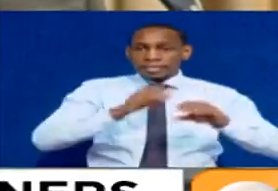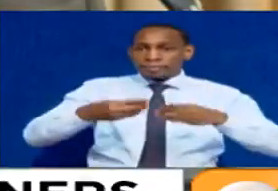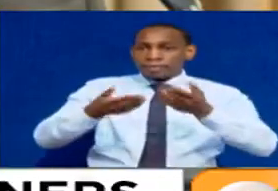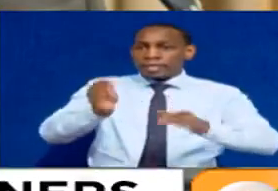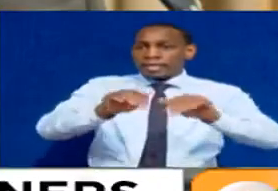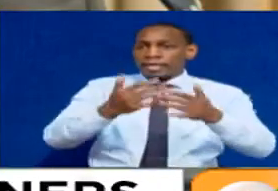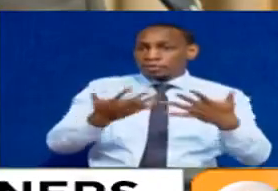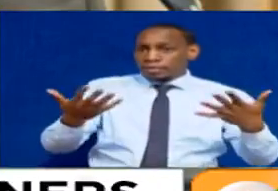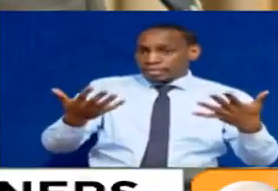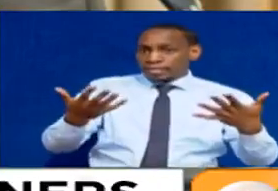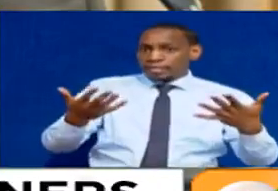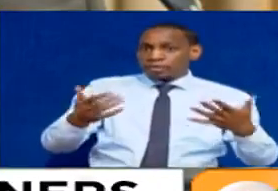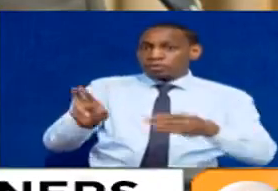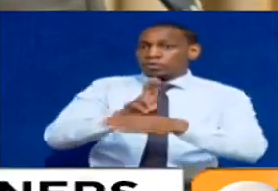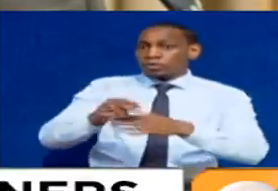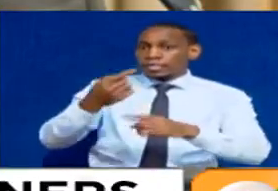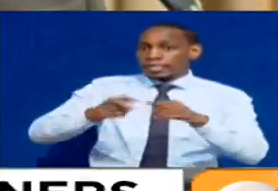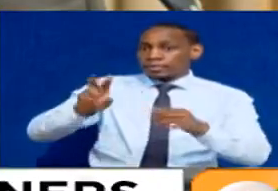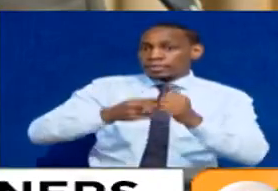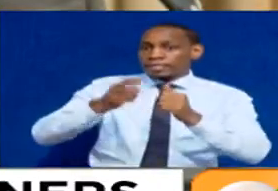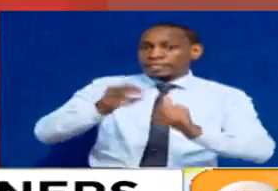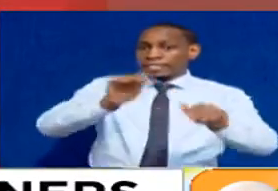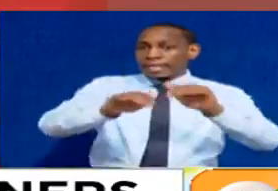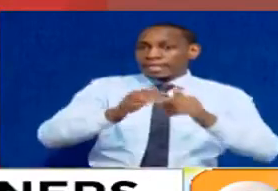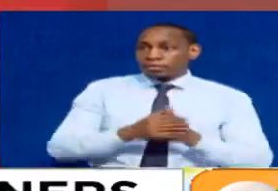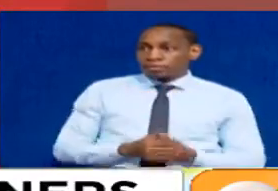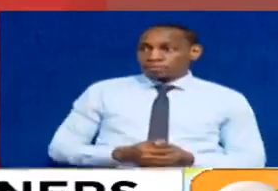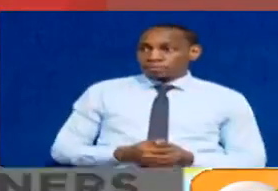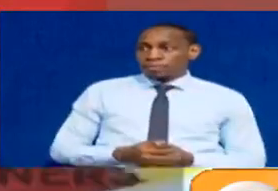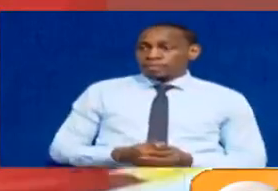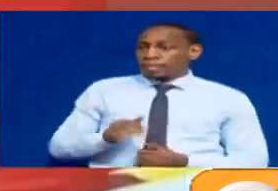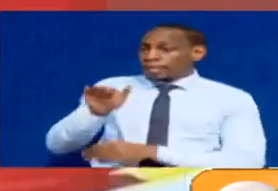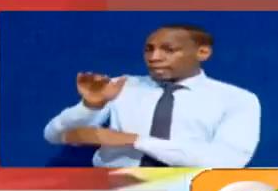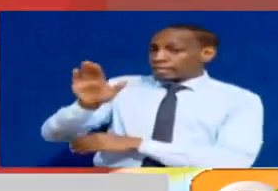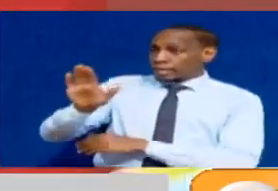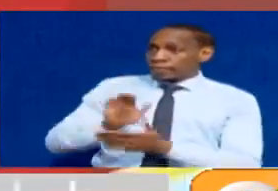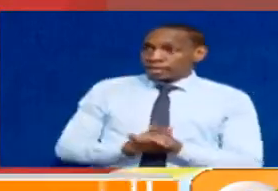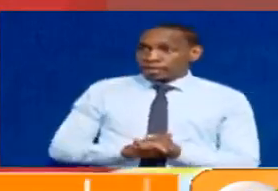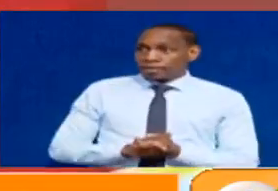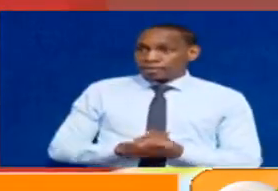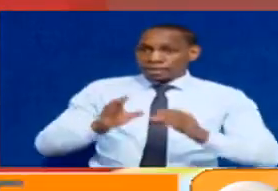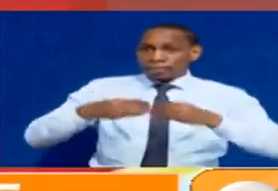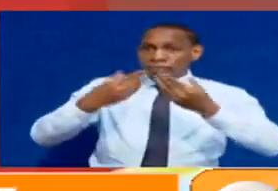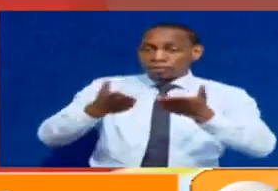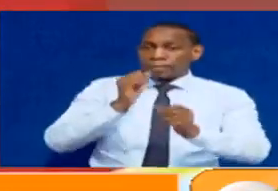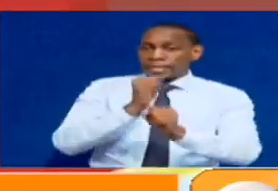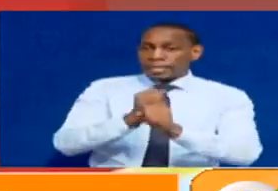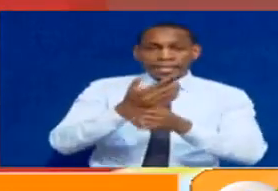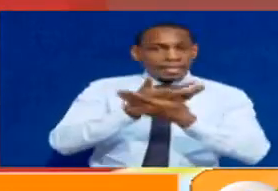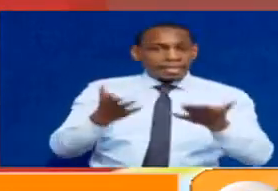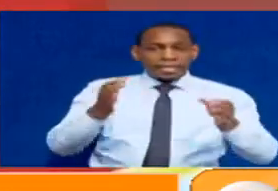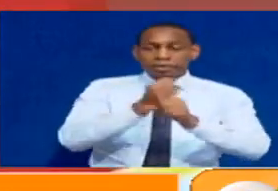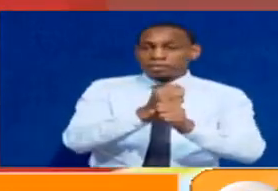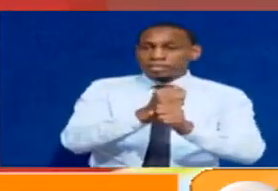procured electoral materials that were used in the 2017 elections. I'm asking you, there is no procurement can be done in